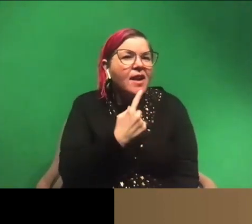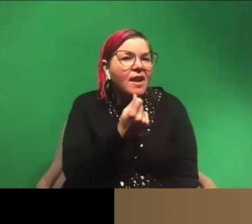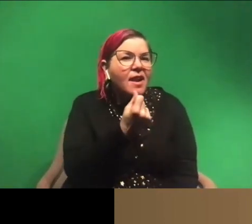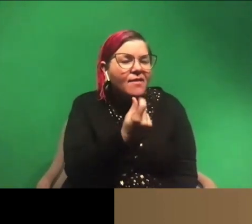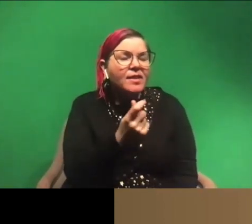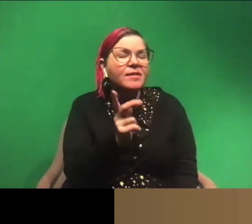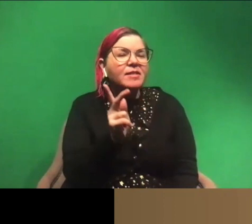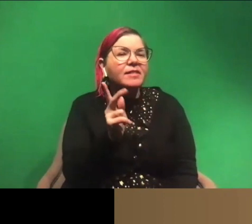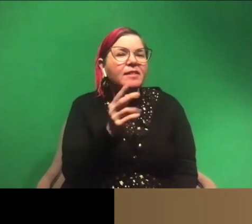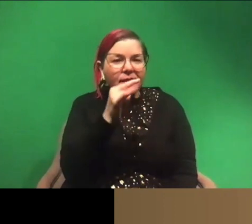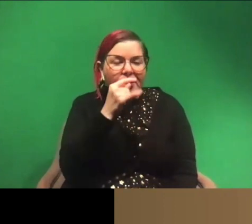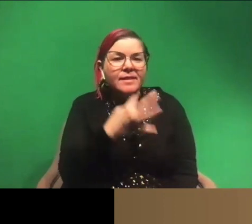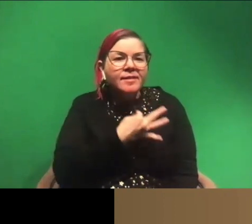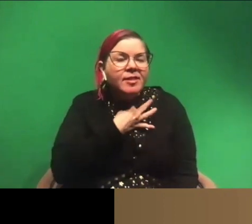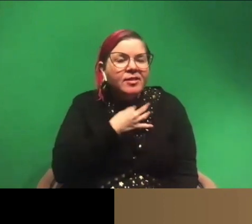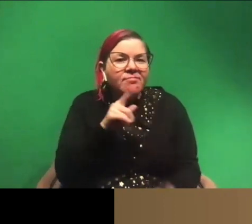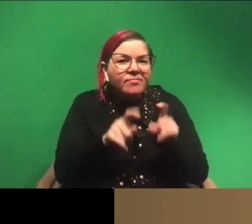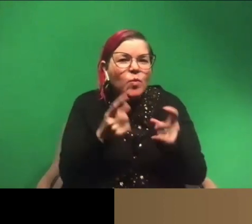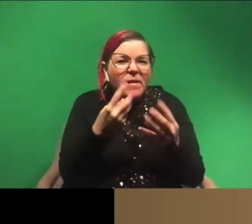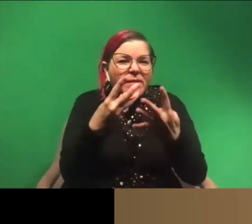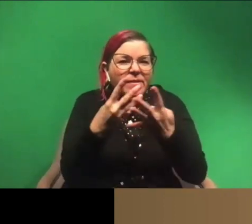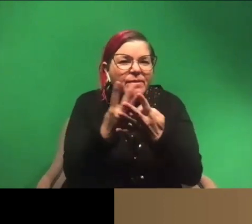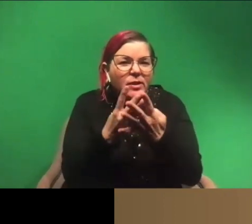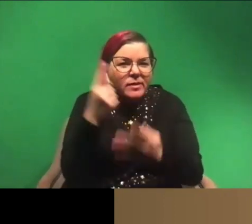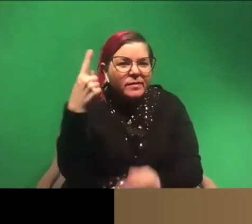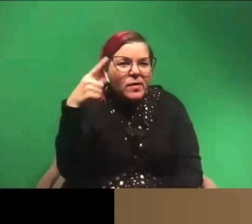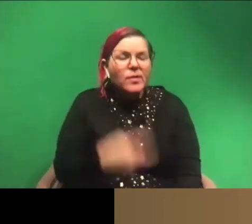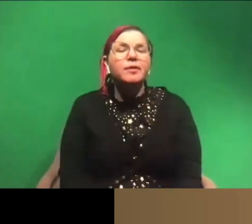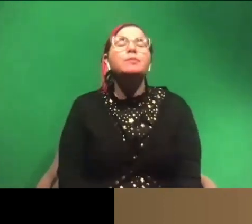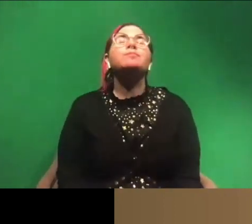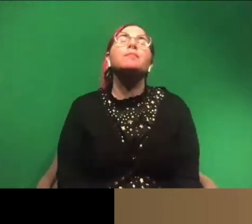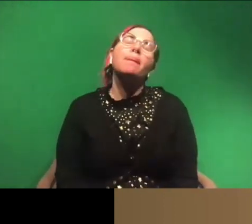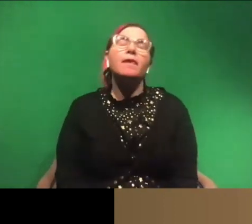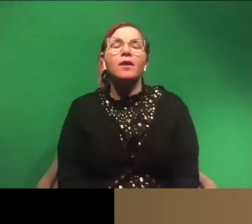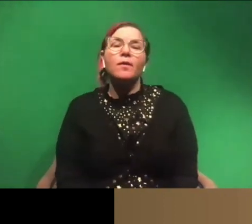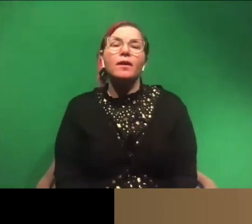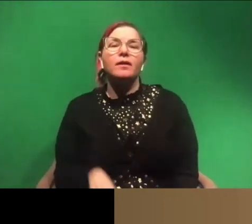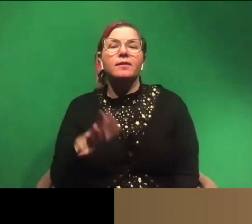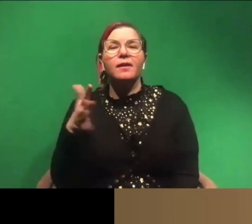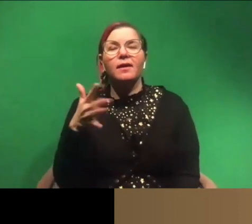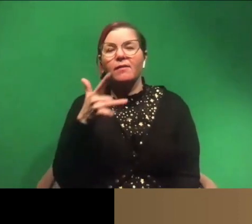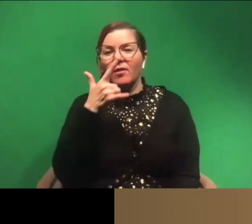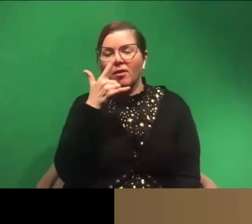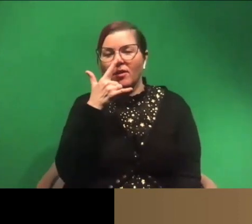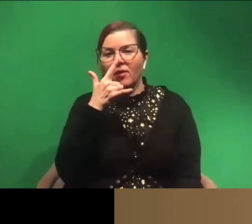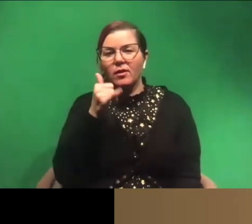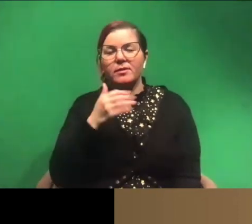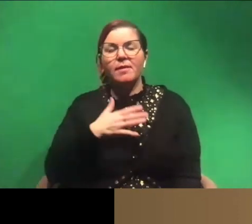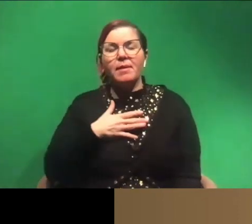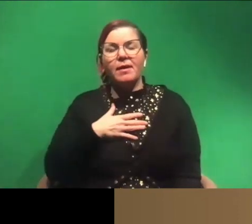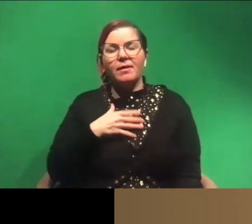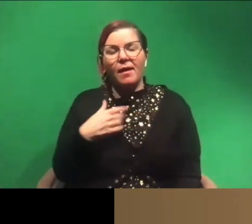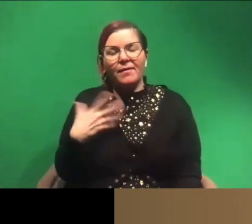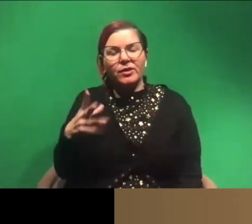person that need to know, what is the filter for? Okay, so it kind of looks like, at least the mock-up I've seen